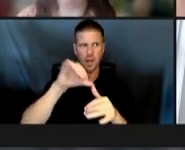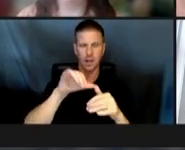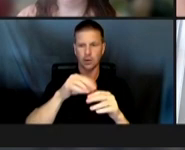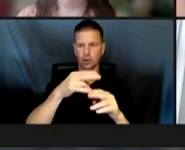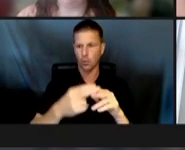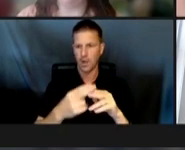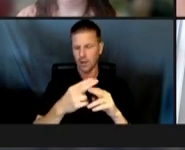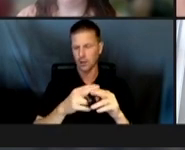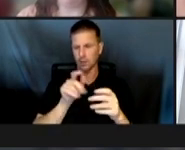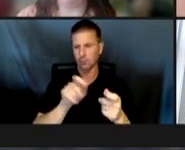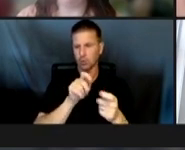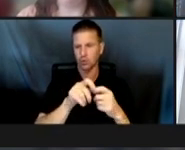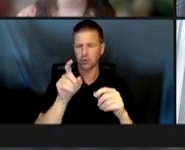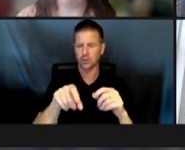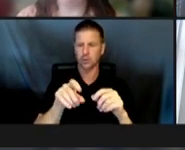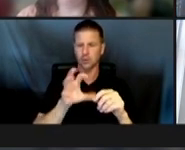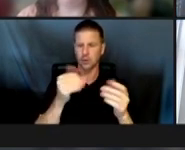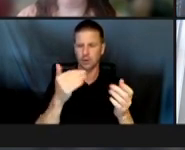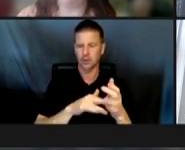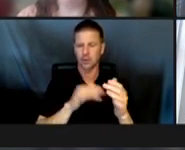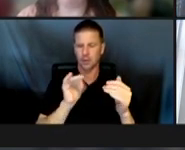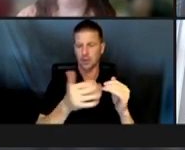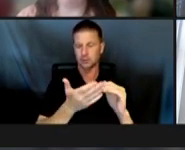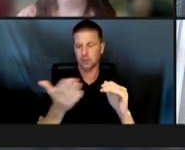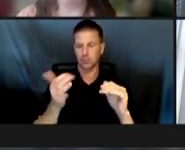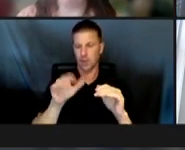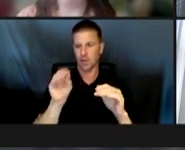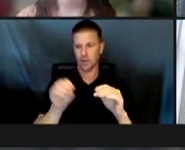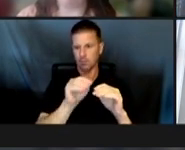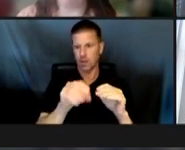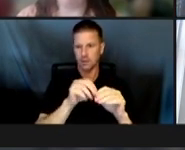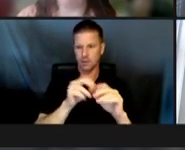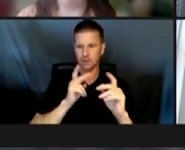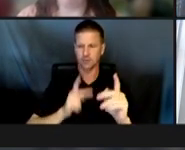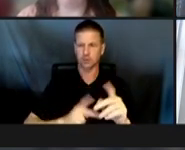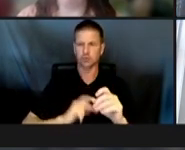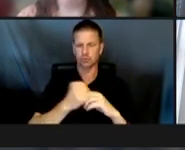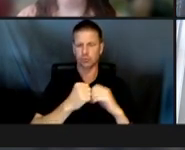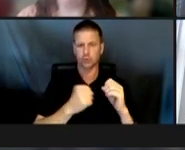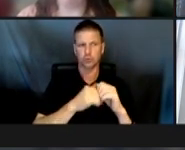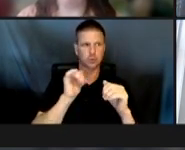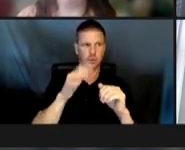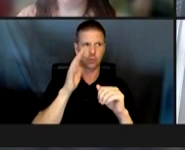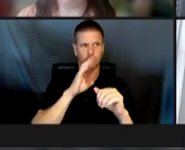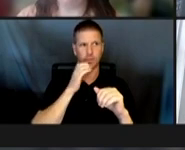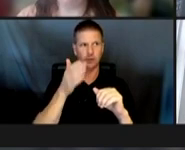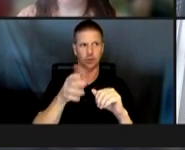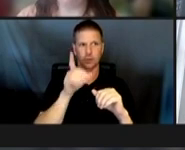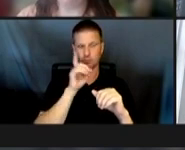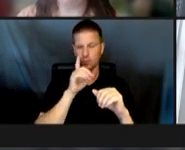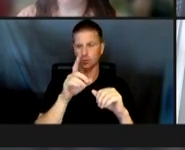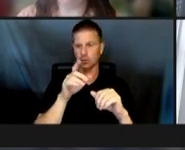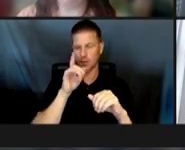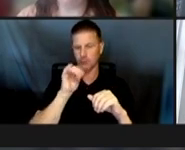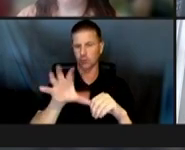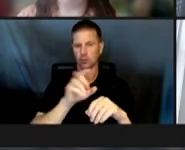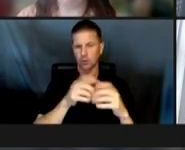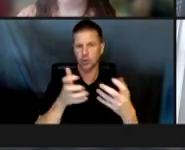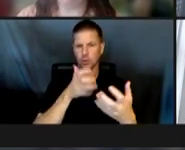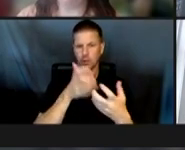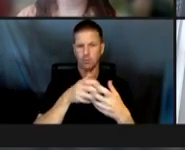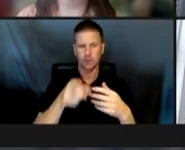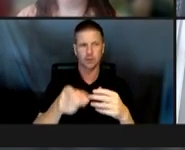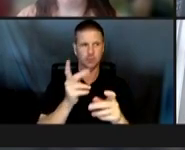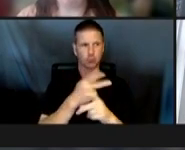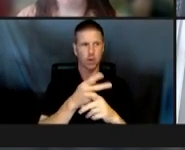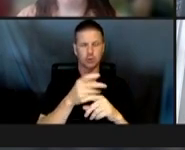their particular need. And again, that's something that's embedded in a physical structure that is going to be there forever and be able to accommodate these products.